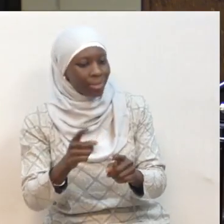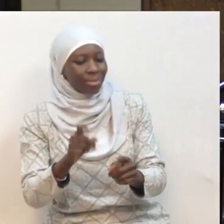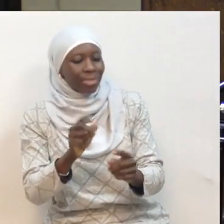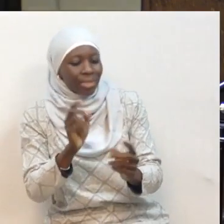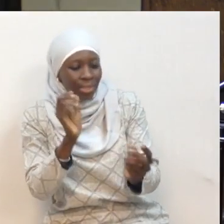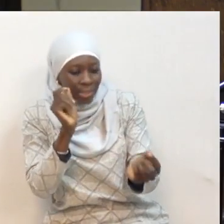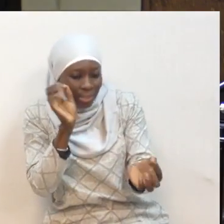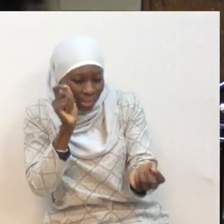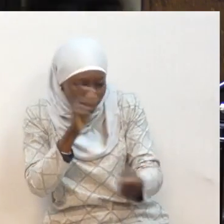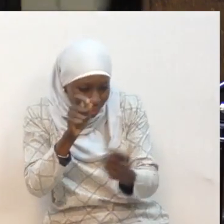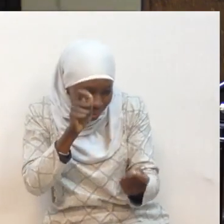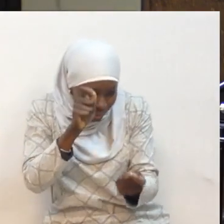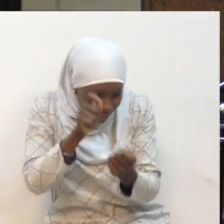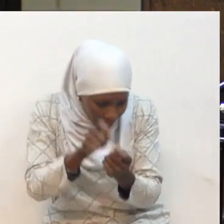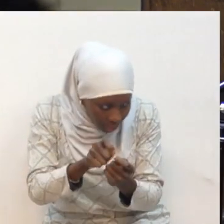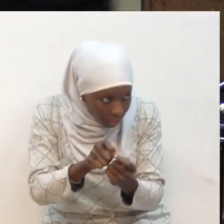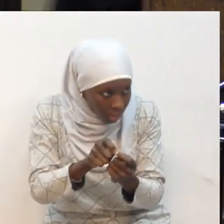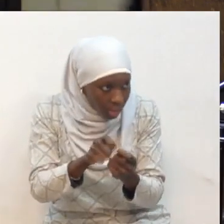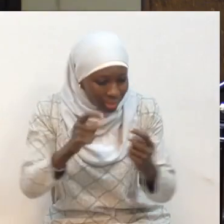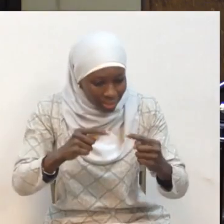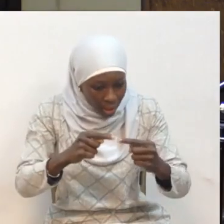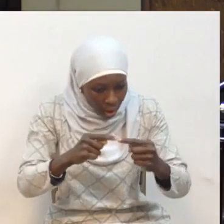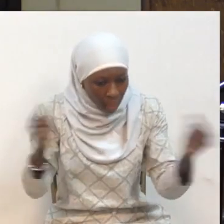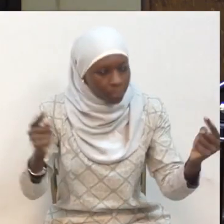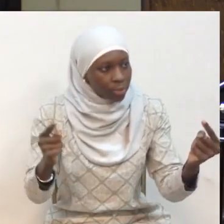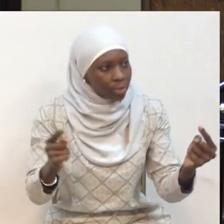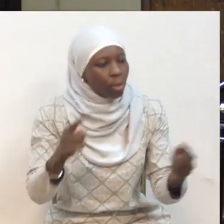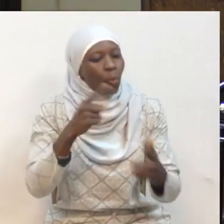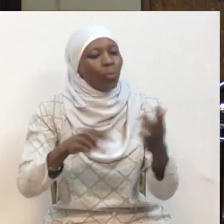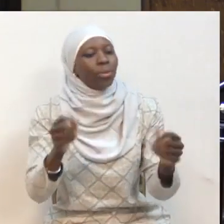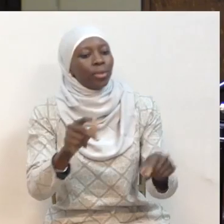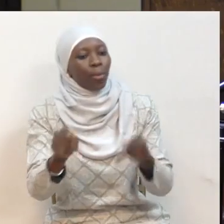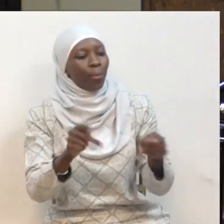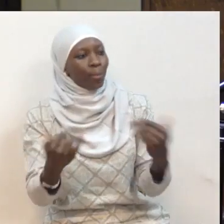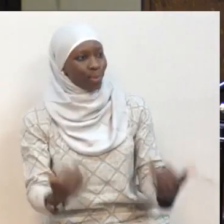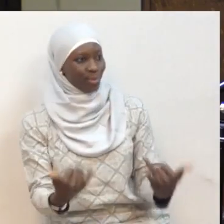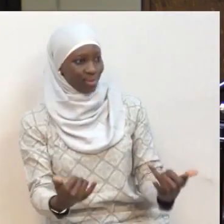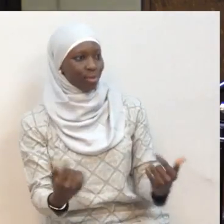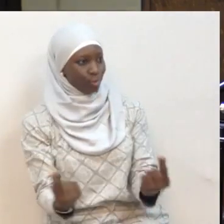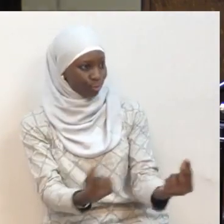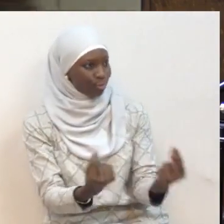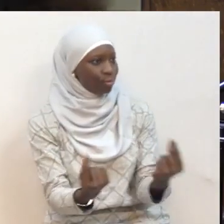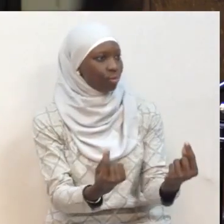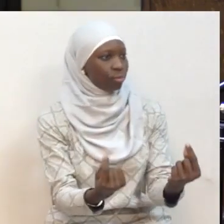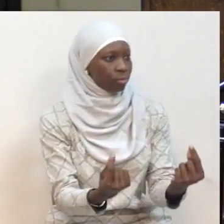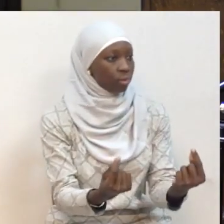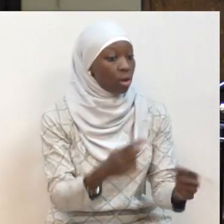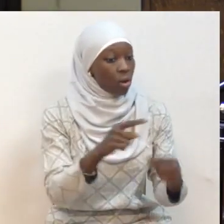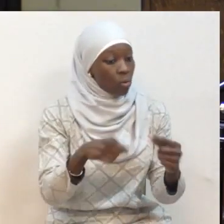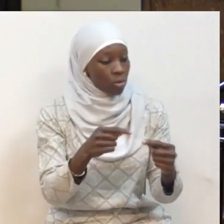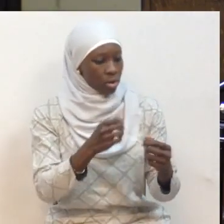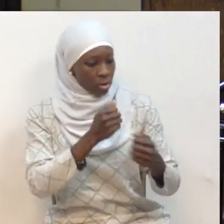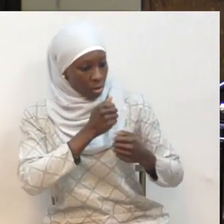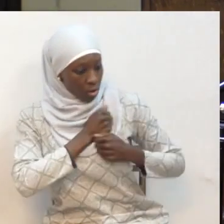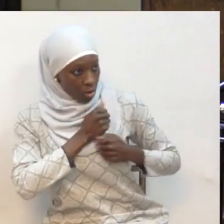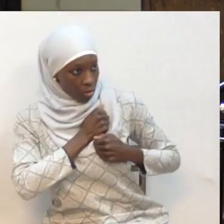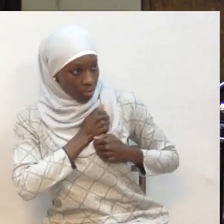the opposite of what people do today. When an army gets defeated,